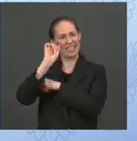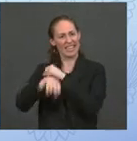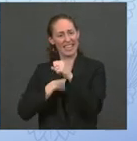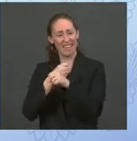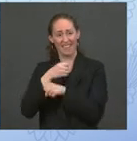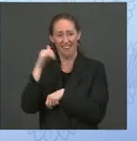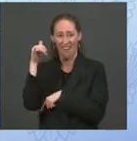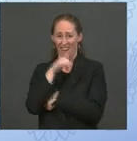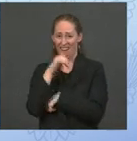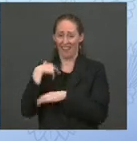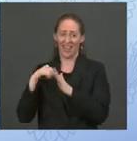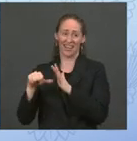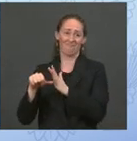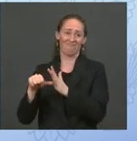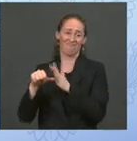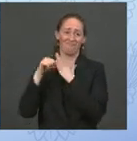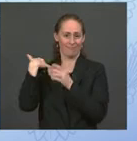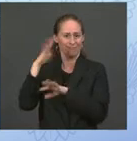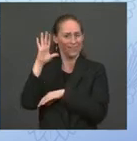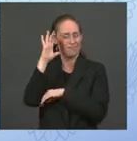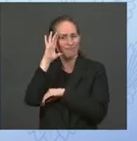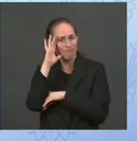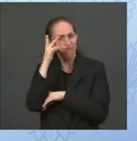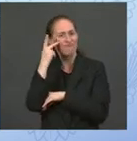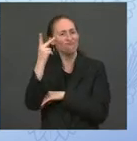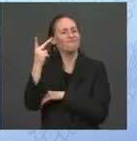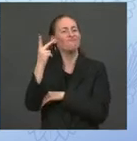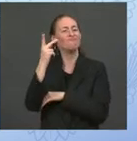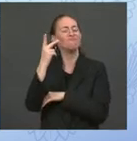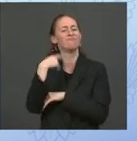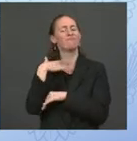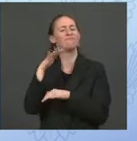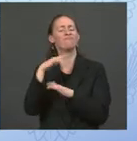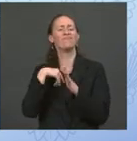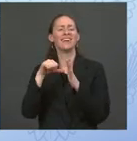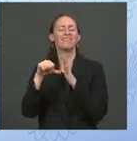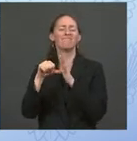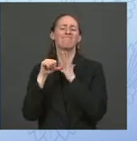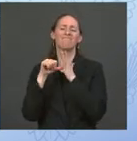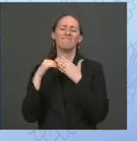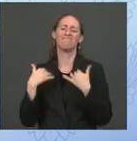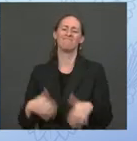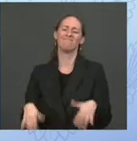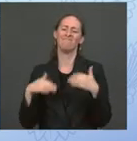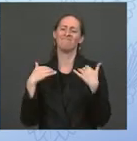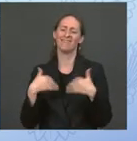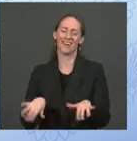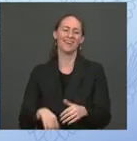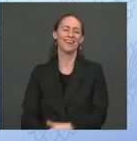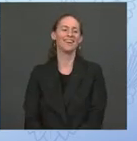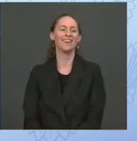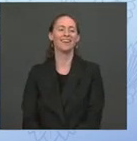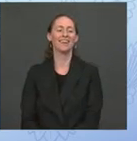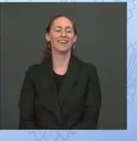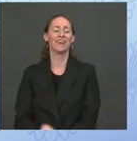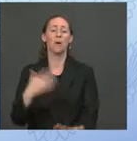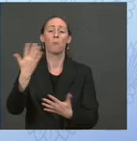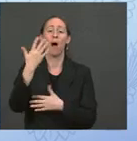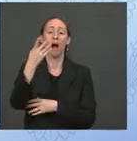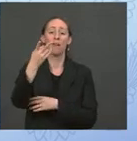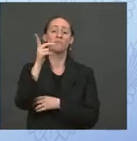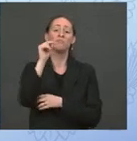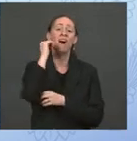speeches, and they're very impressive, and I mean it sincerely. What you do really matters. What you do really